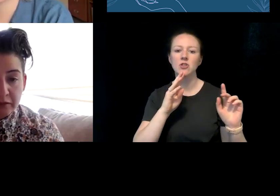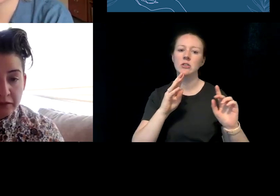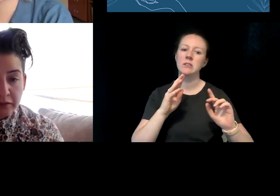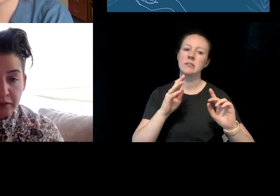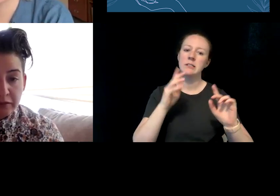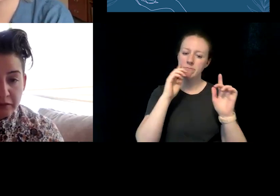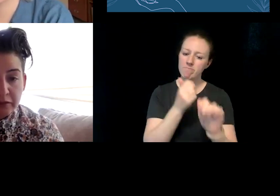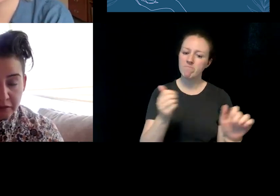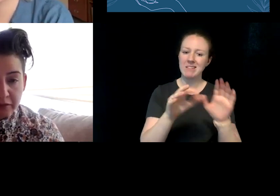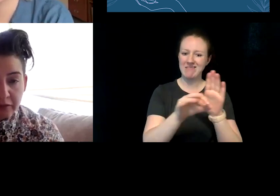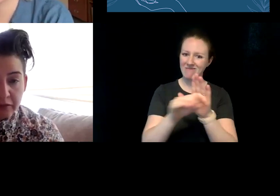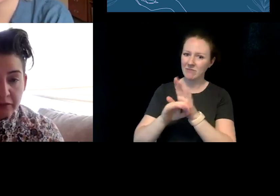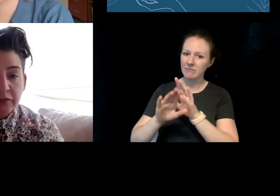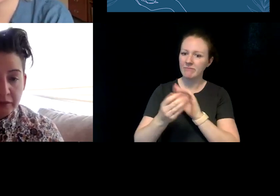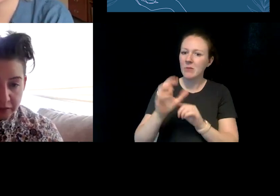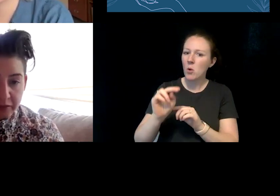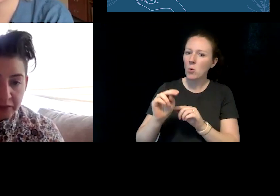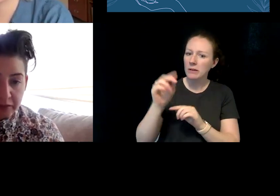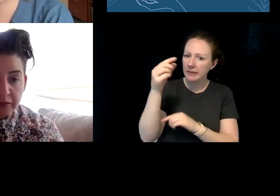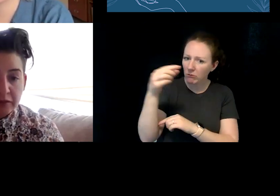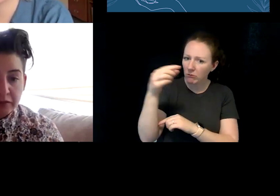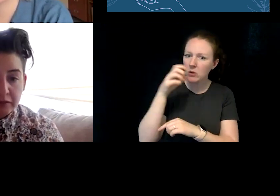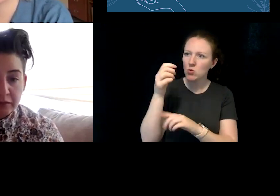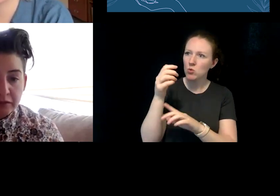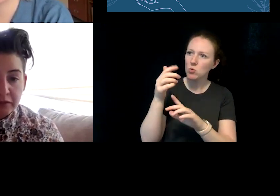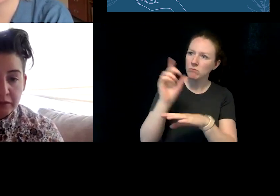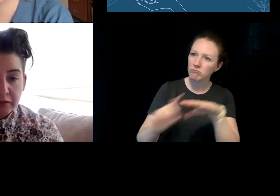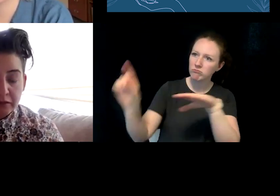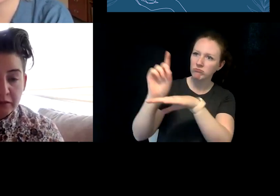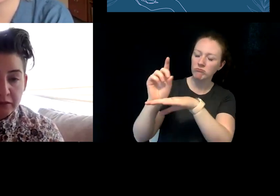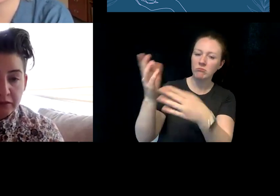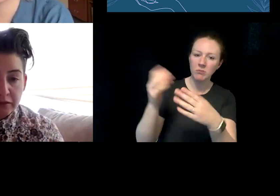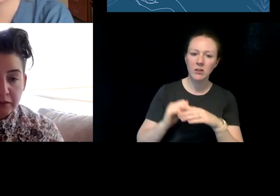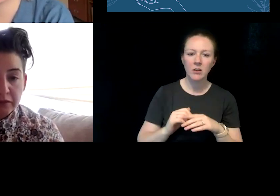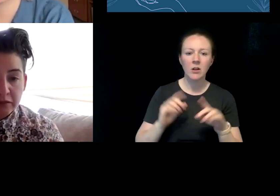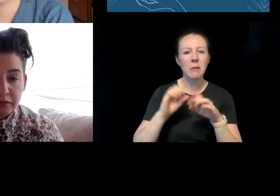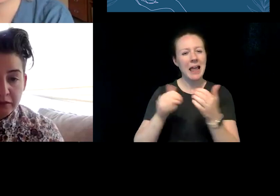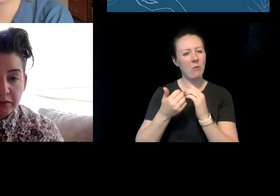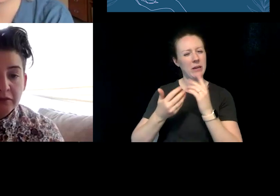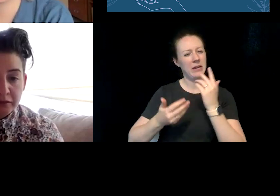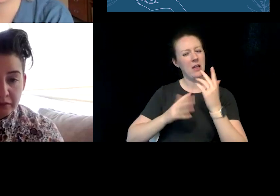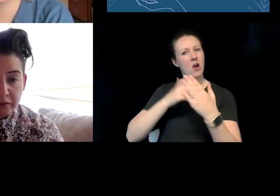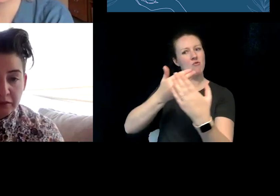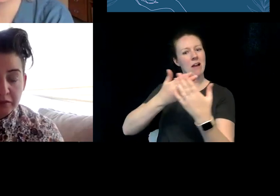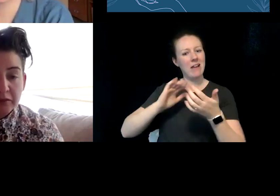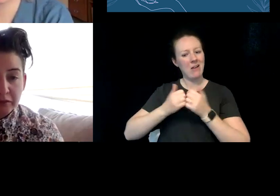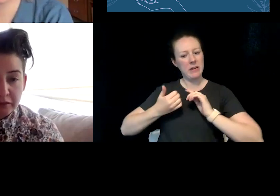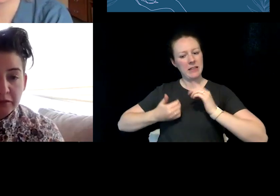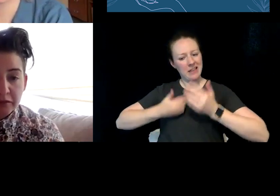different opinions on how to get there, and it is, yeah, it is really through